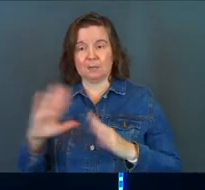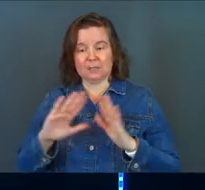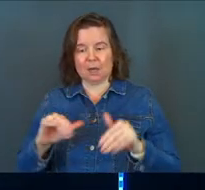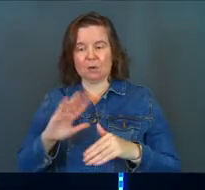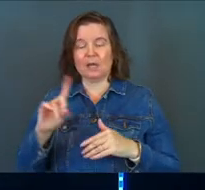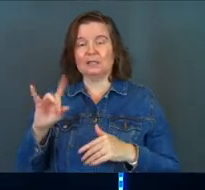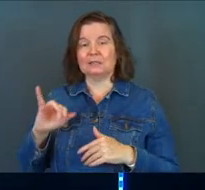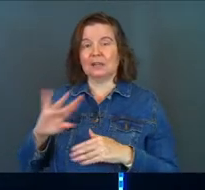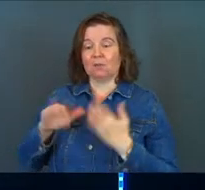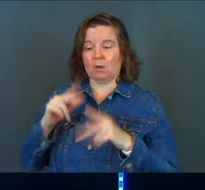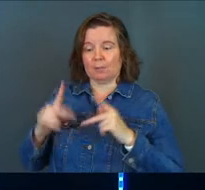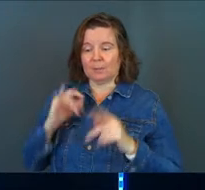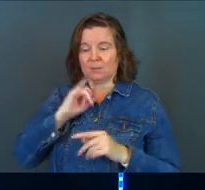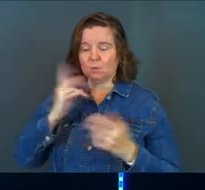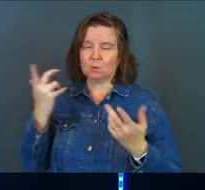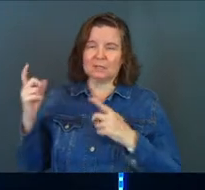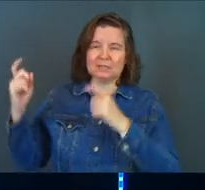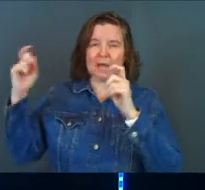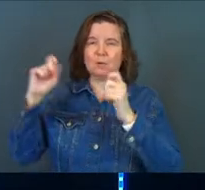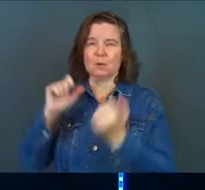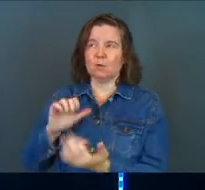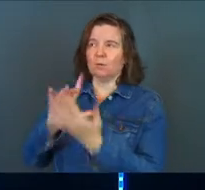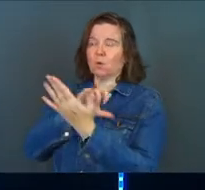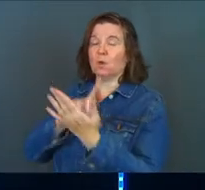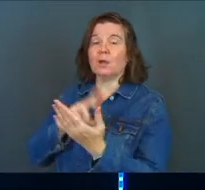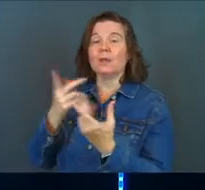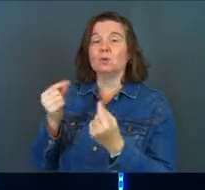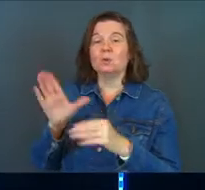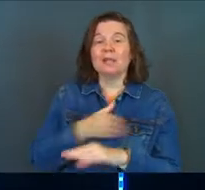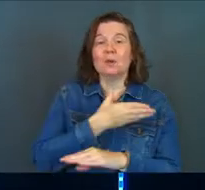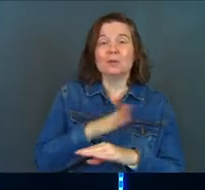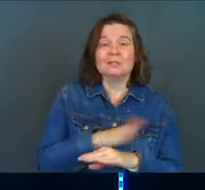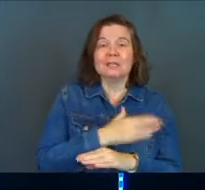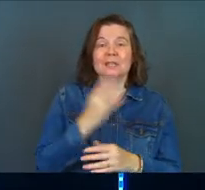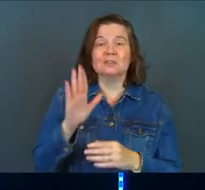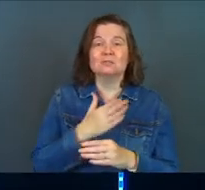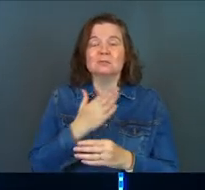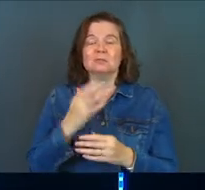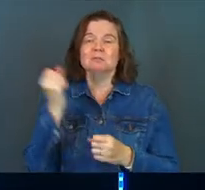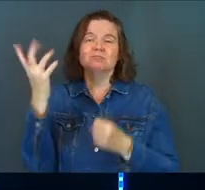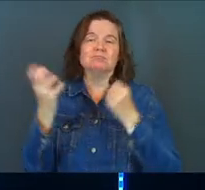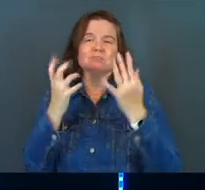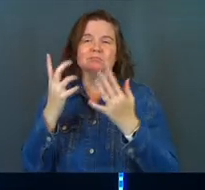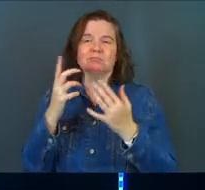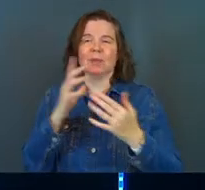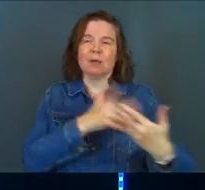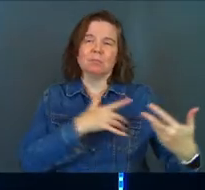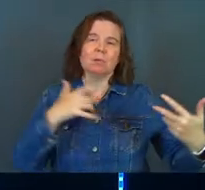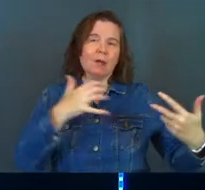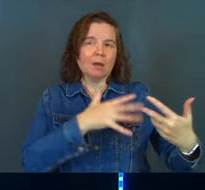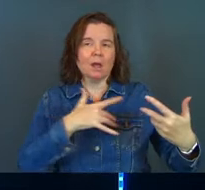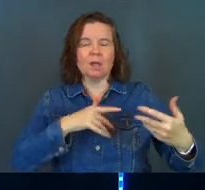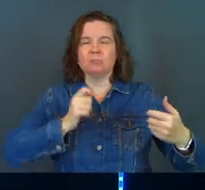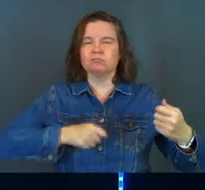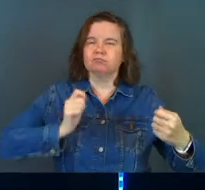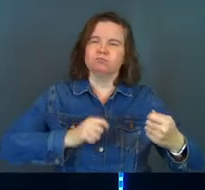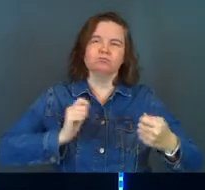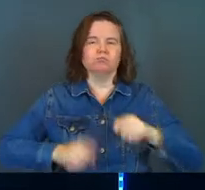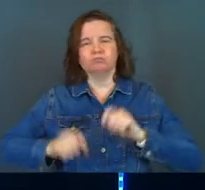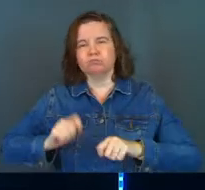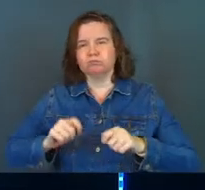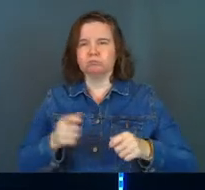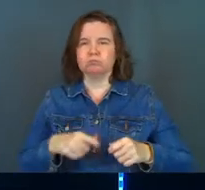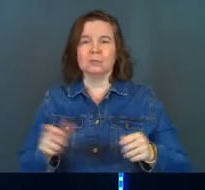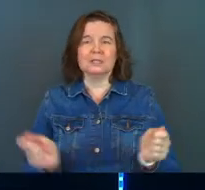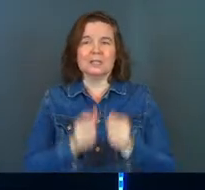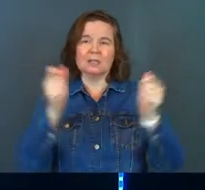Israel were celebrating before the Lord. Look at what they're doing, singing songs, playing all kinds of musical instruments, lyres and harps and tambourines, castanets